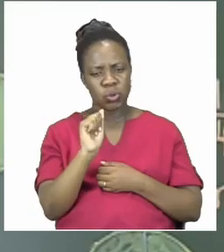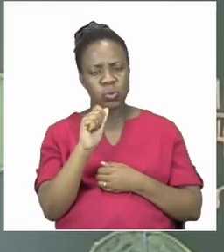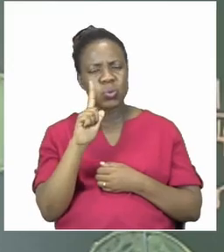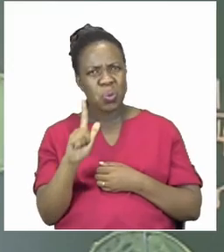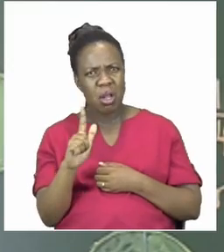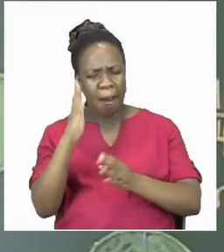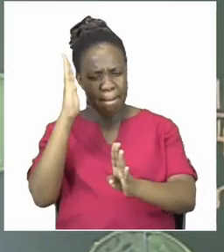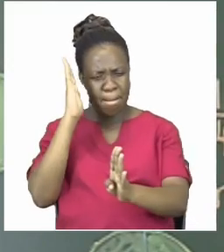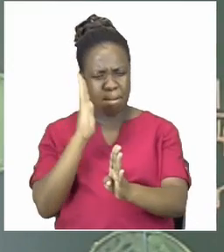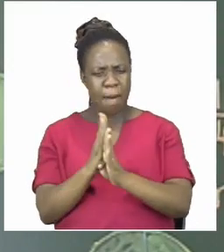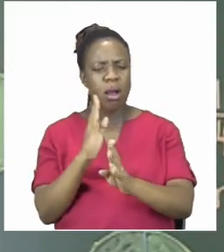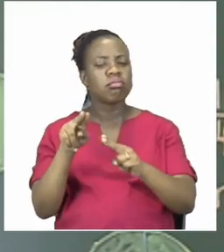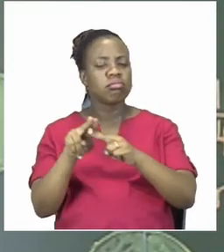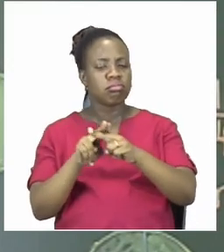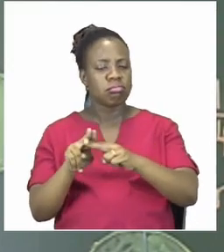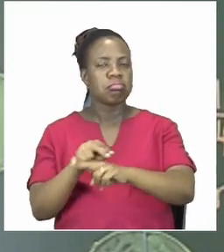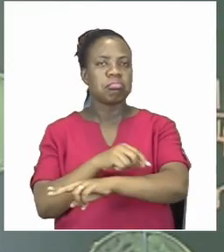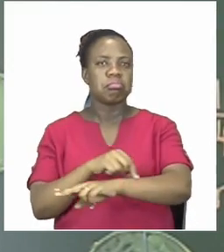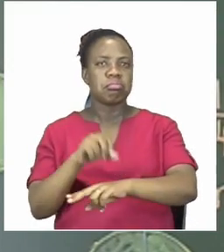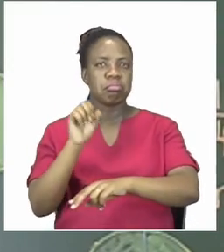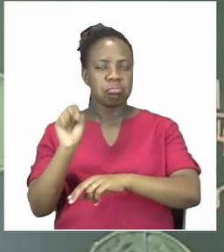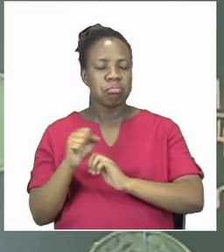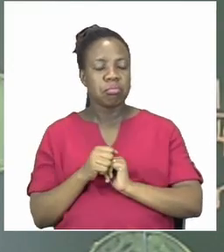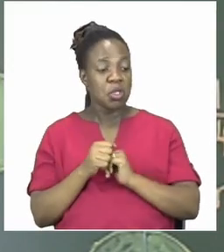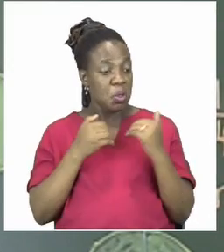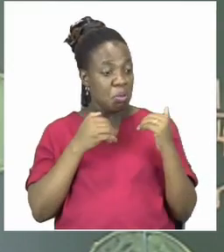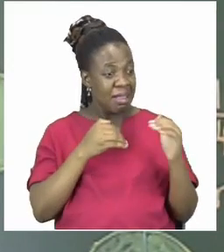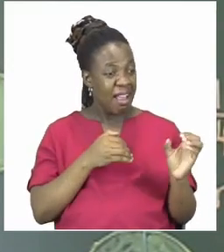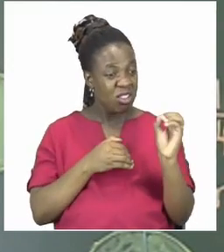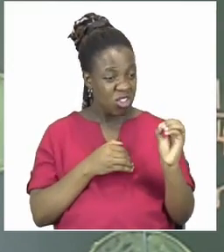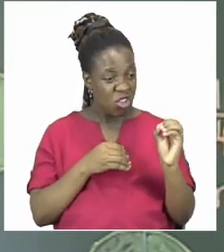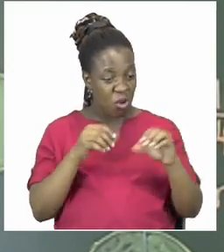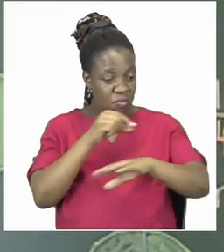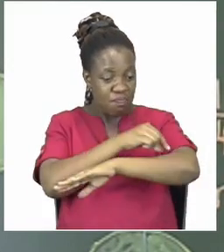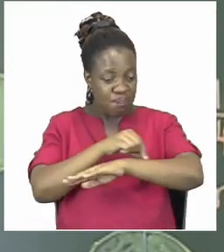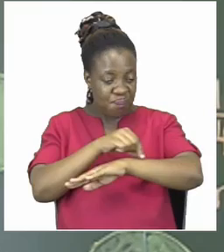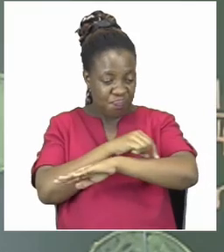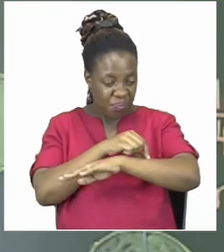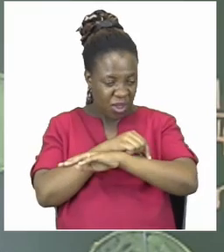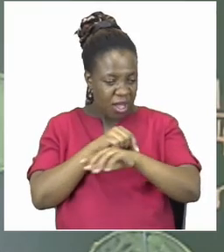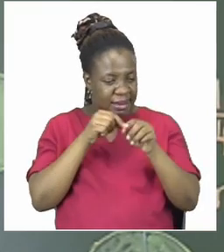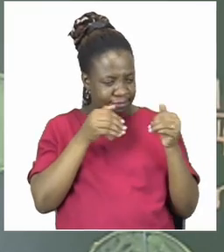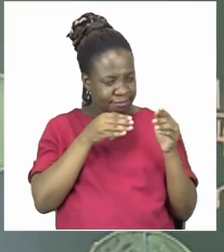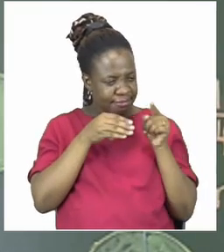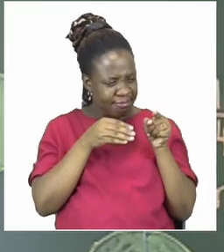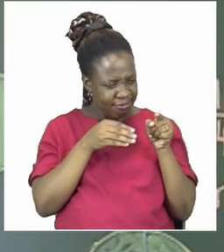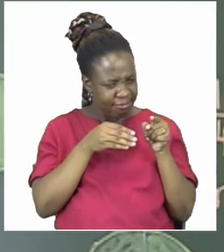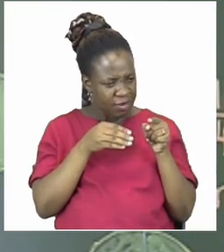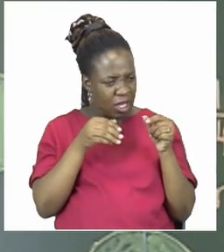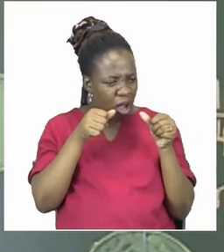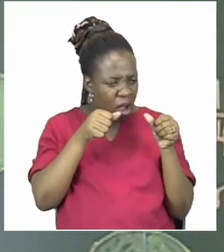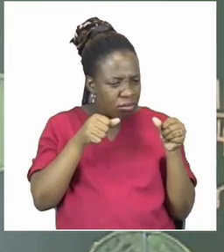to start, we put our 0 centimeters on a line, the beginning line, the starting line,